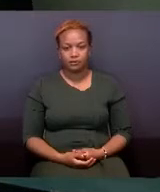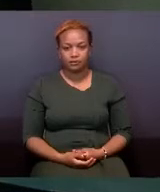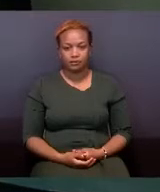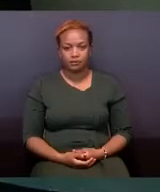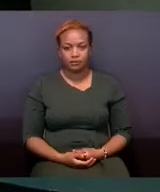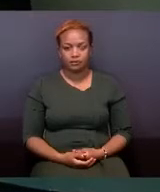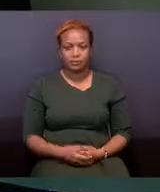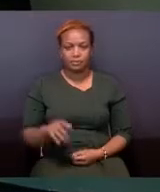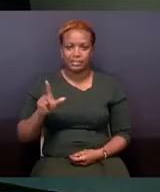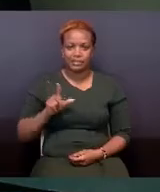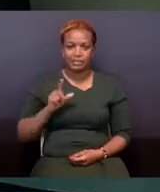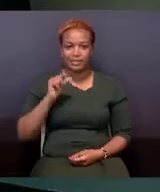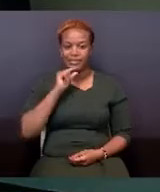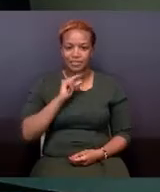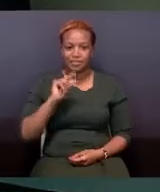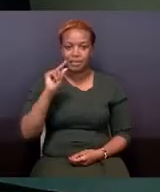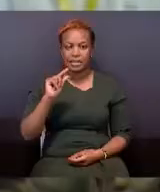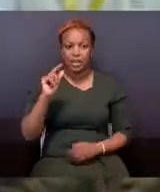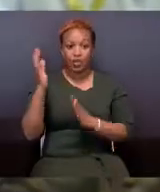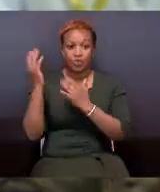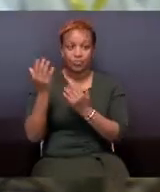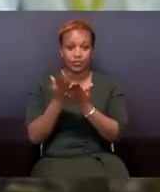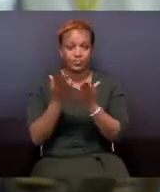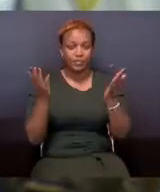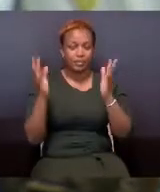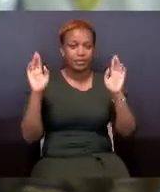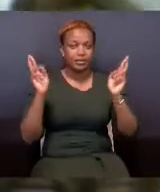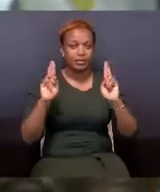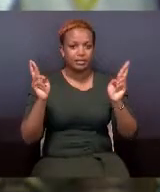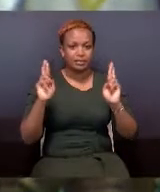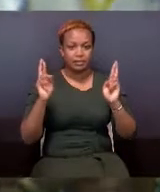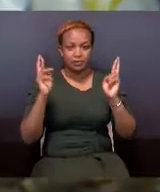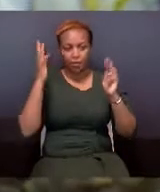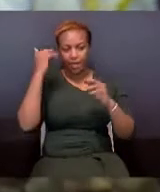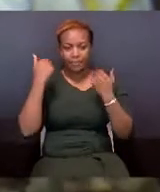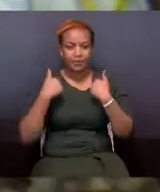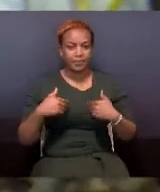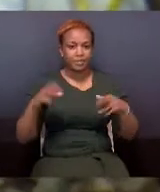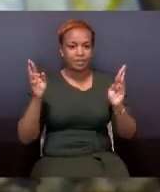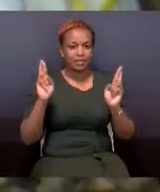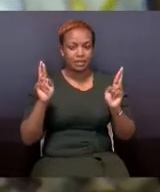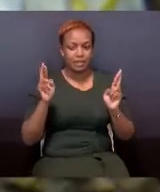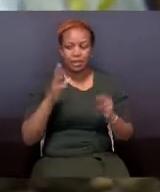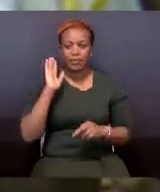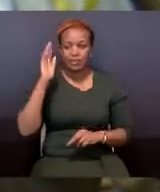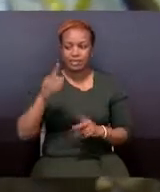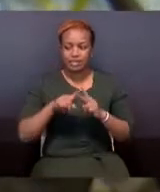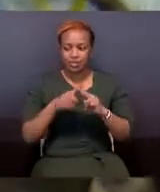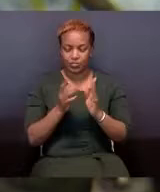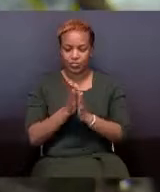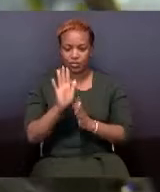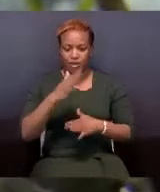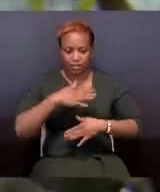Right, so ladies and gentlemen, I hope that you are ready because I definitely am. I'll start with Your